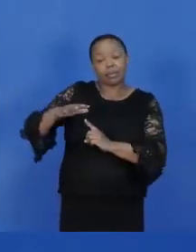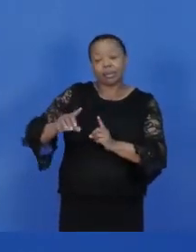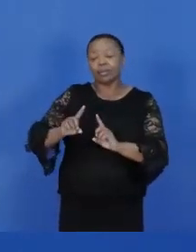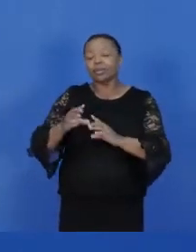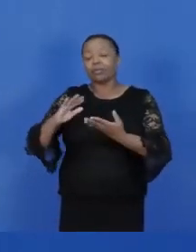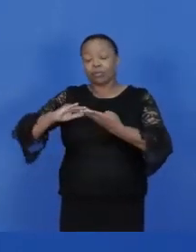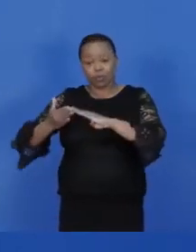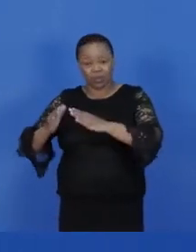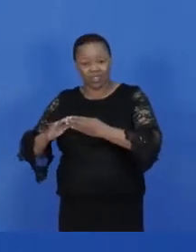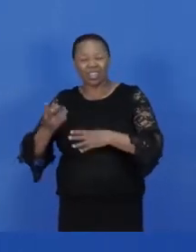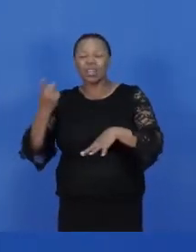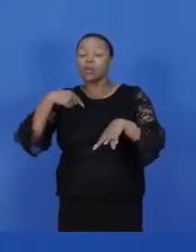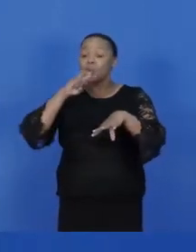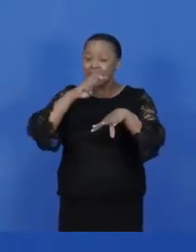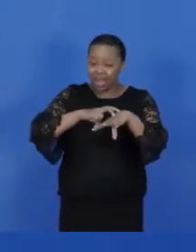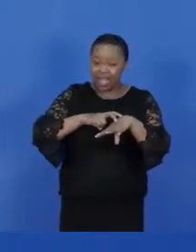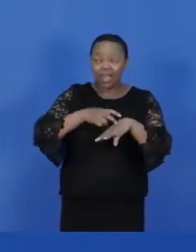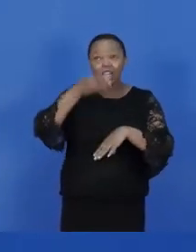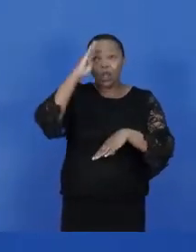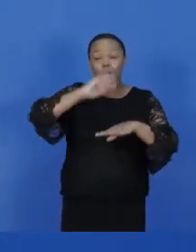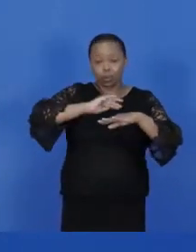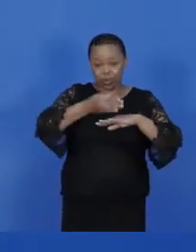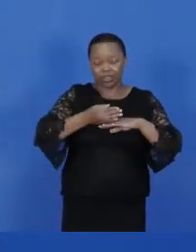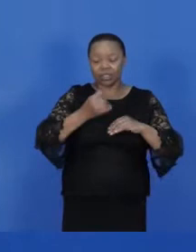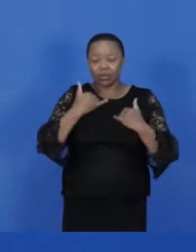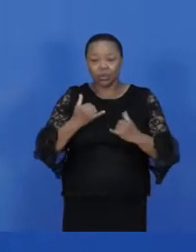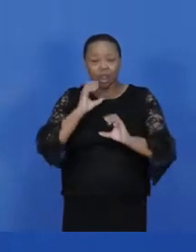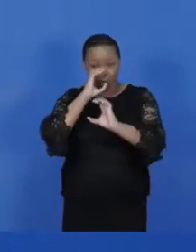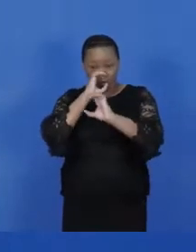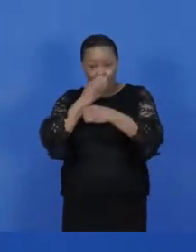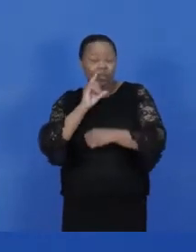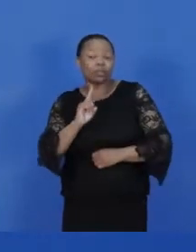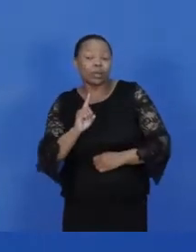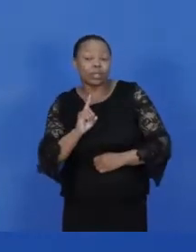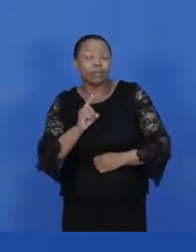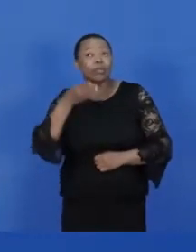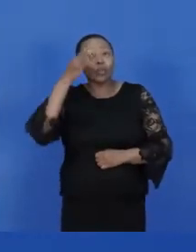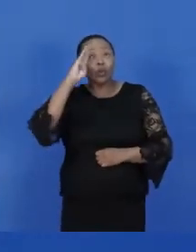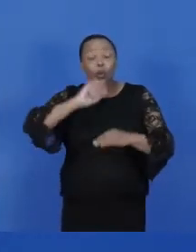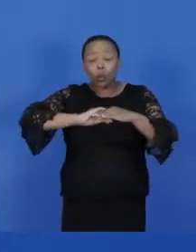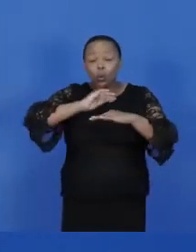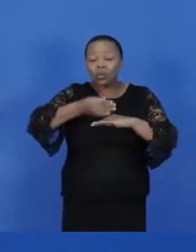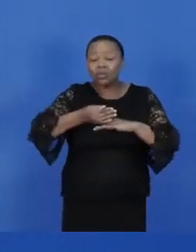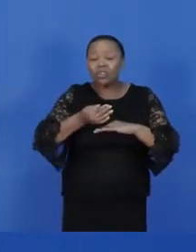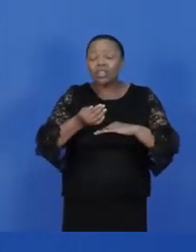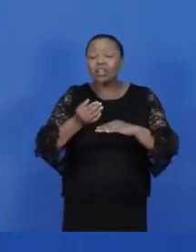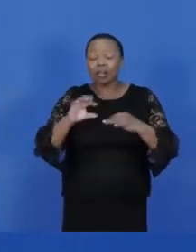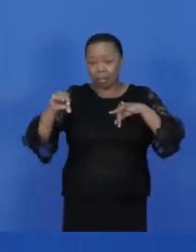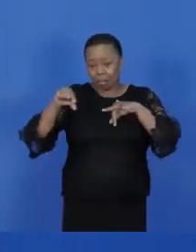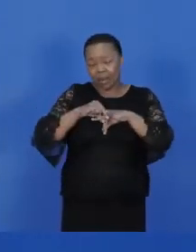the protection of the Lord. And so today I just want to focus firstly the protection of God over marriages. Why?